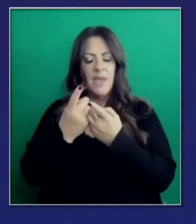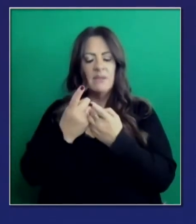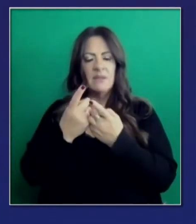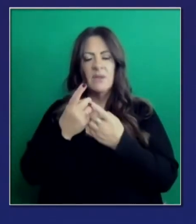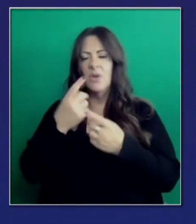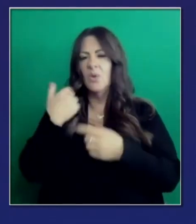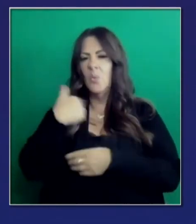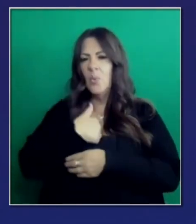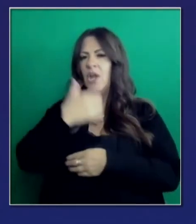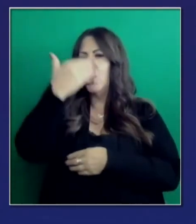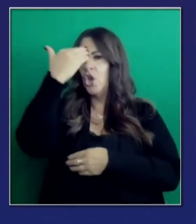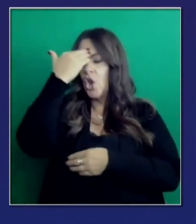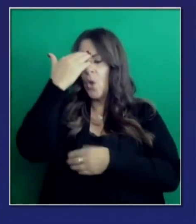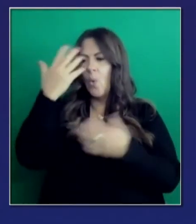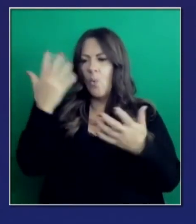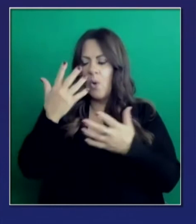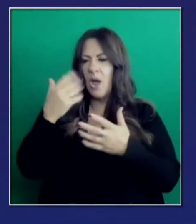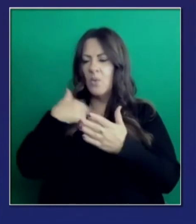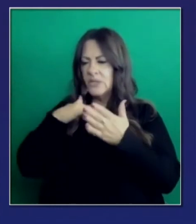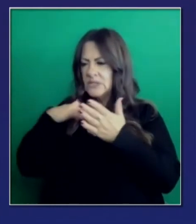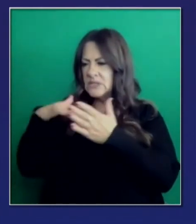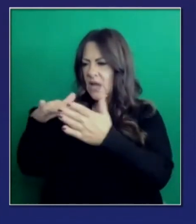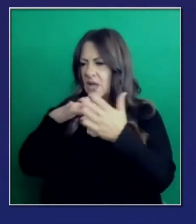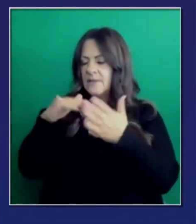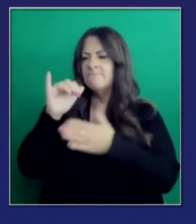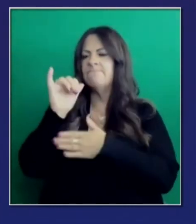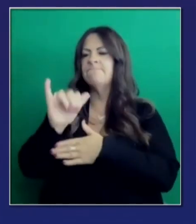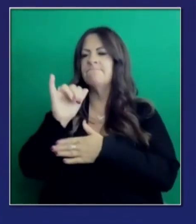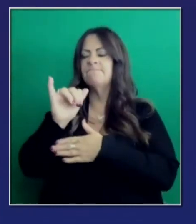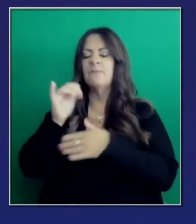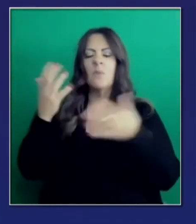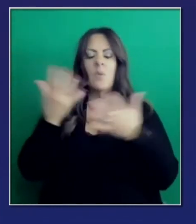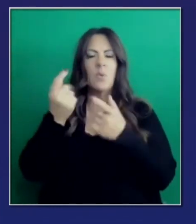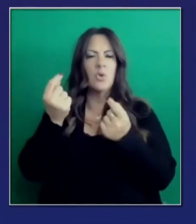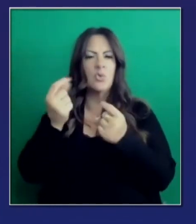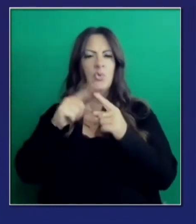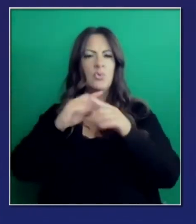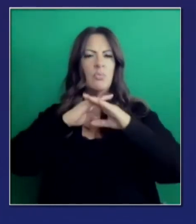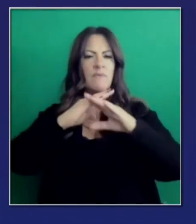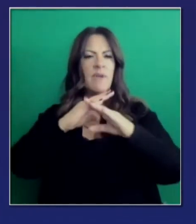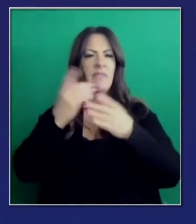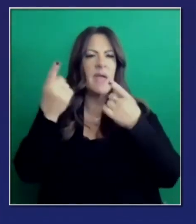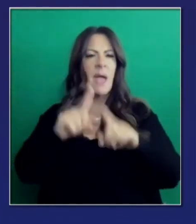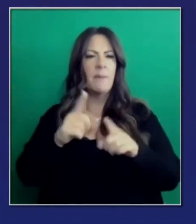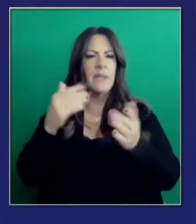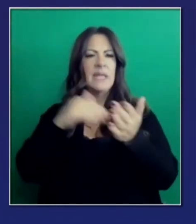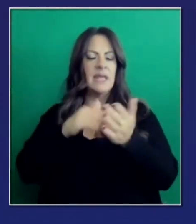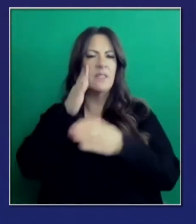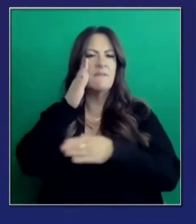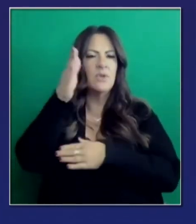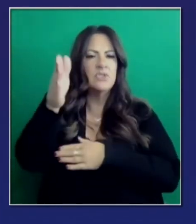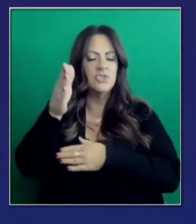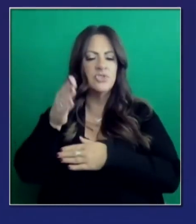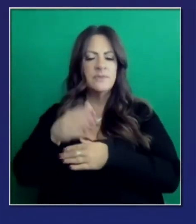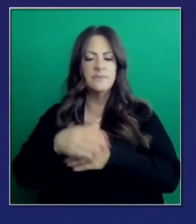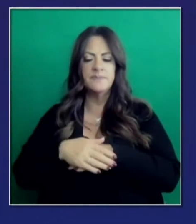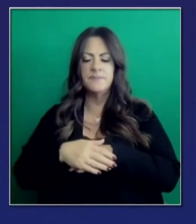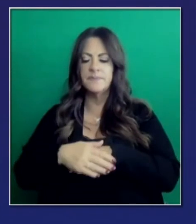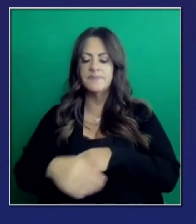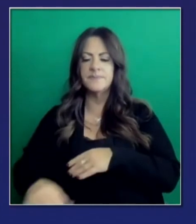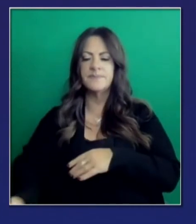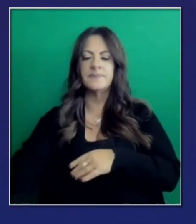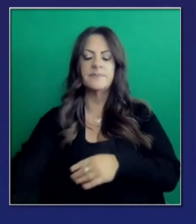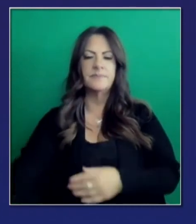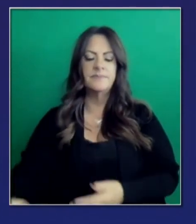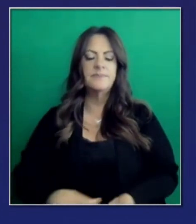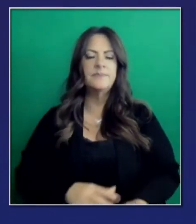the appropriate interventions in the future. Mutation of variant creates a whole nother sort of situation that